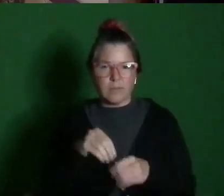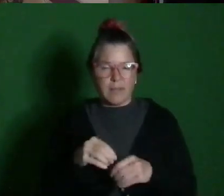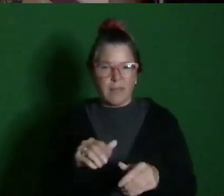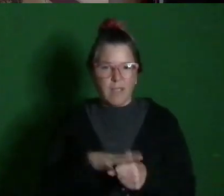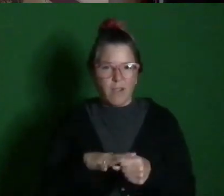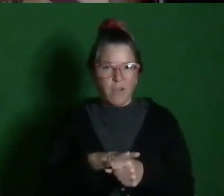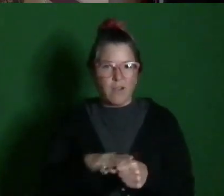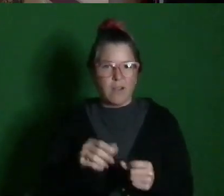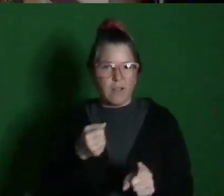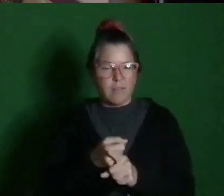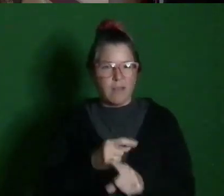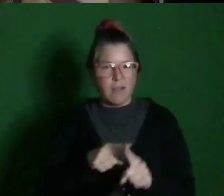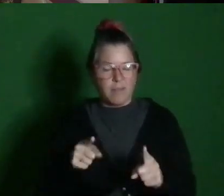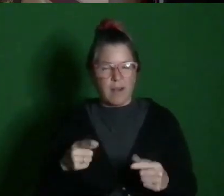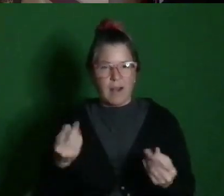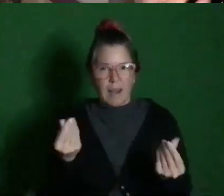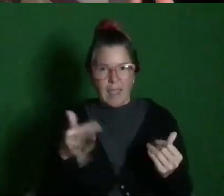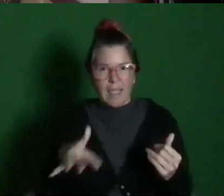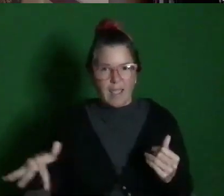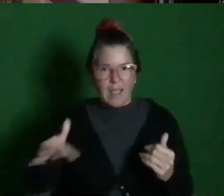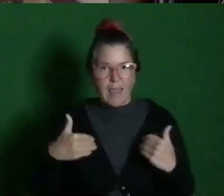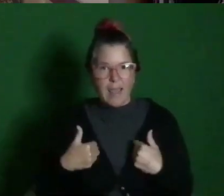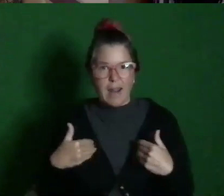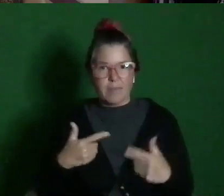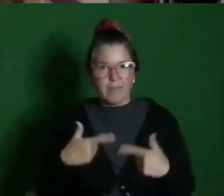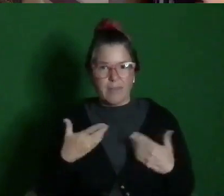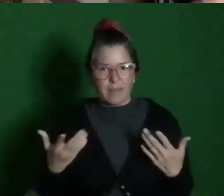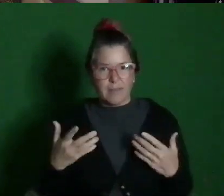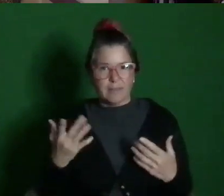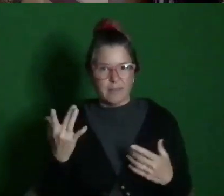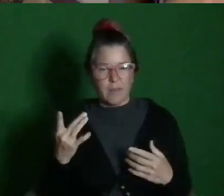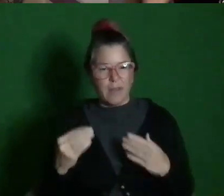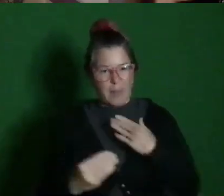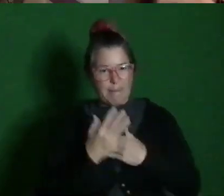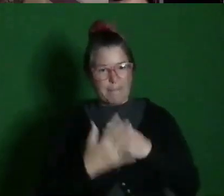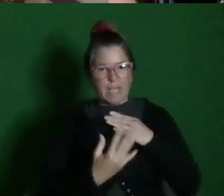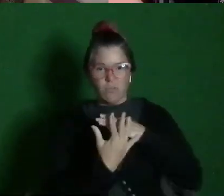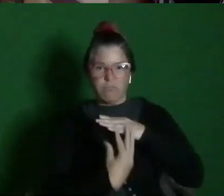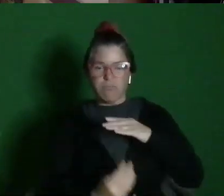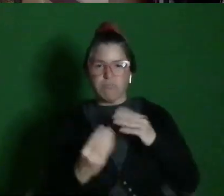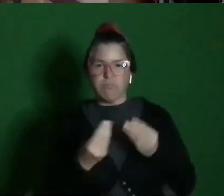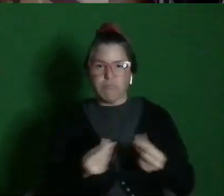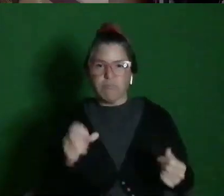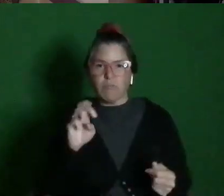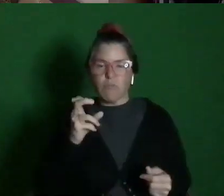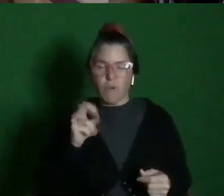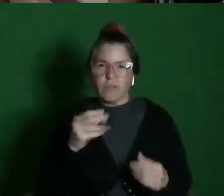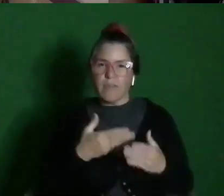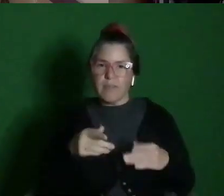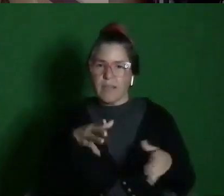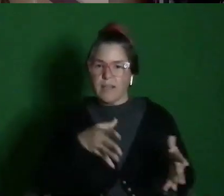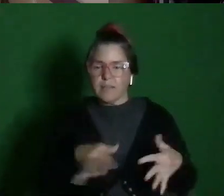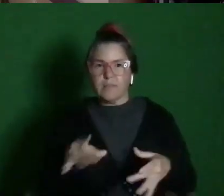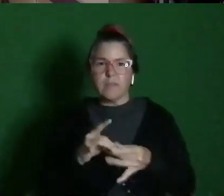but terrestrial as well, just by the minor fact of that beach erosion, and then things downstream from that.